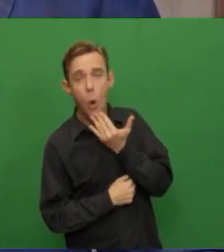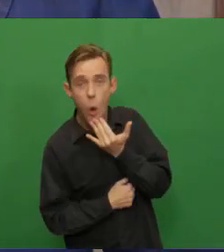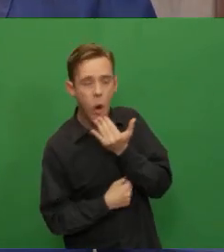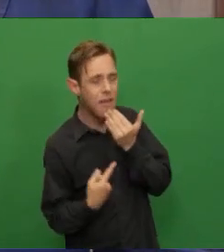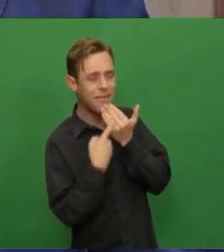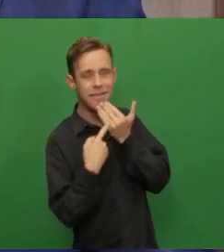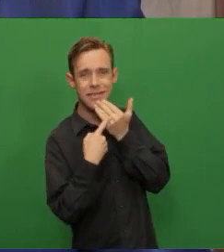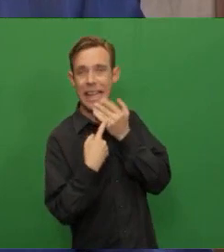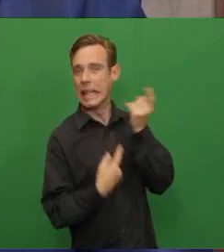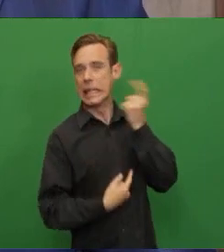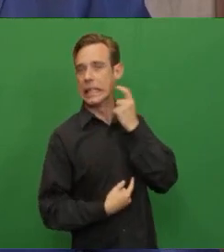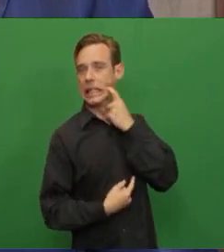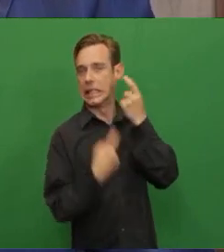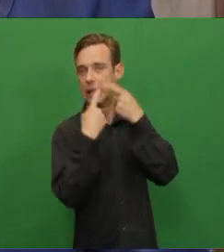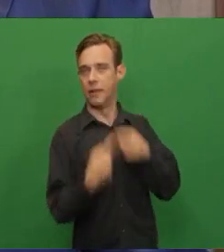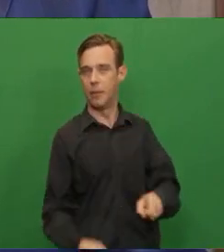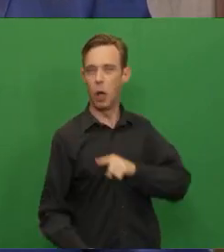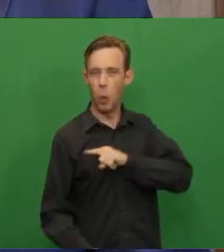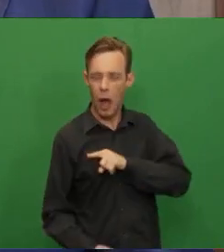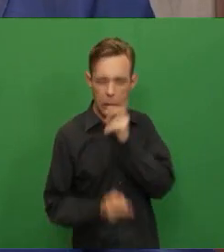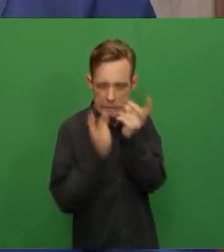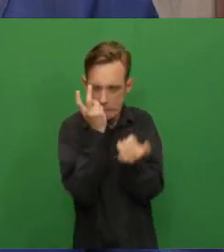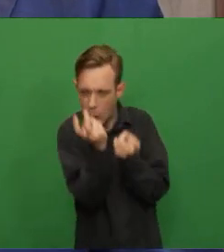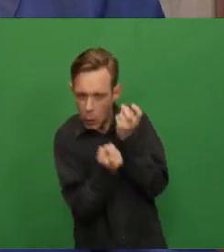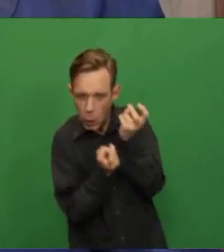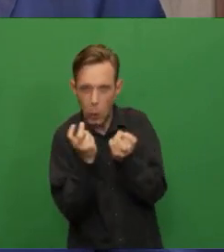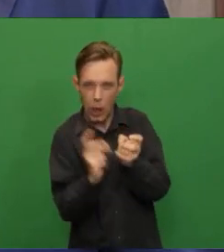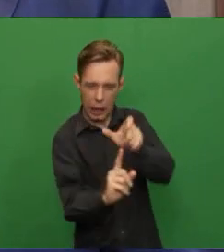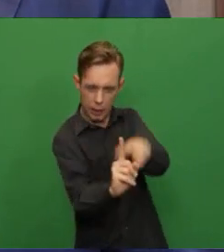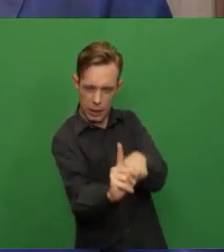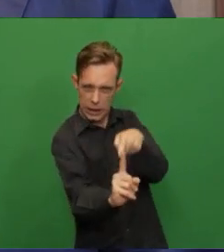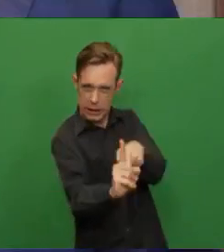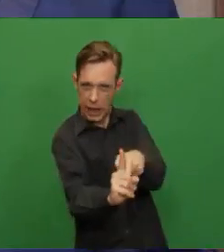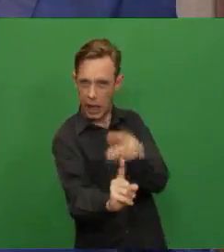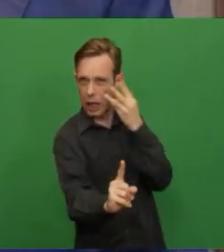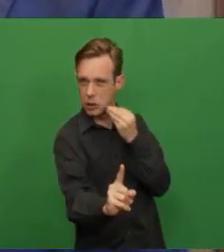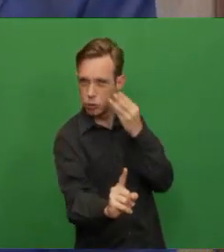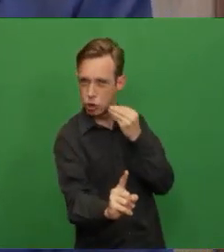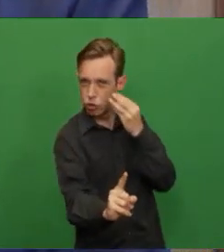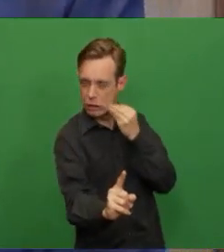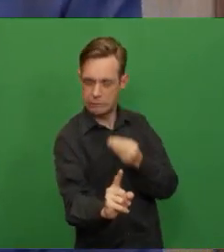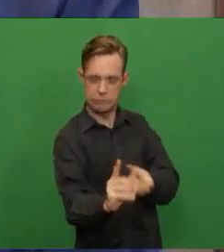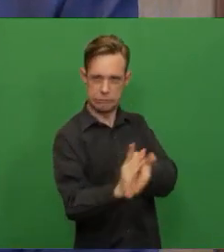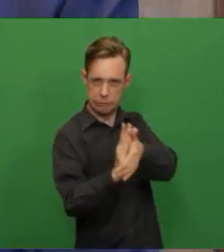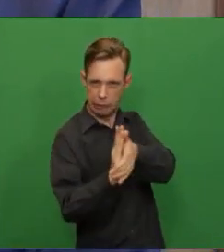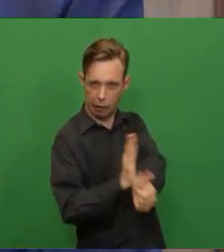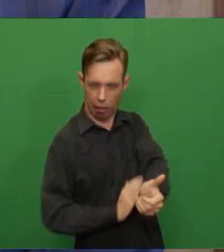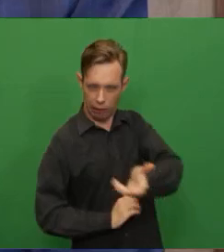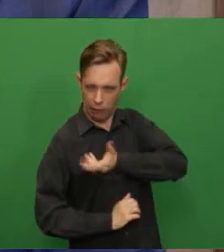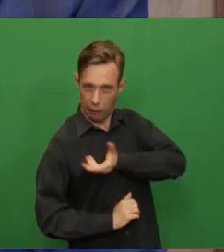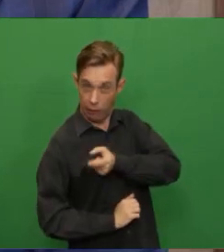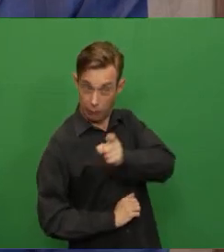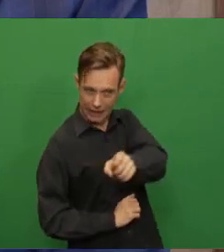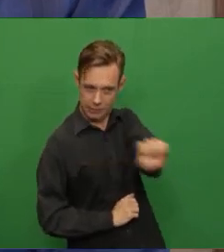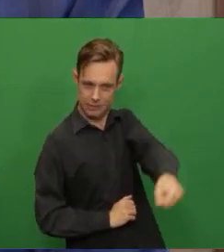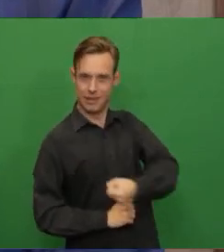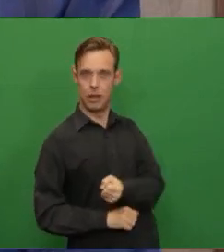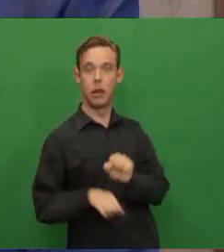of the skills and experience that we are looking for. We would prefer to have that sooner